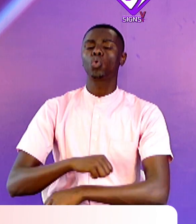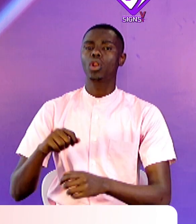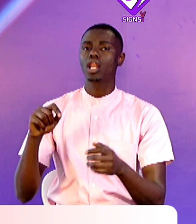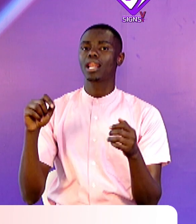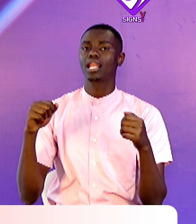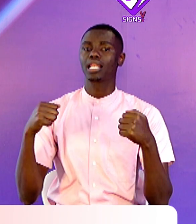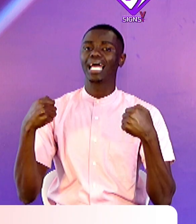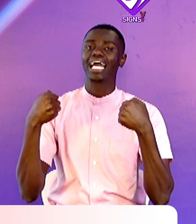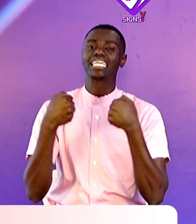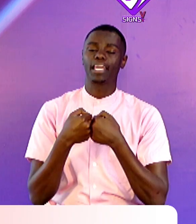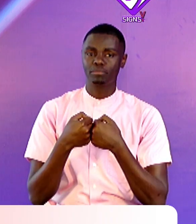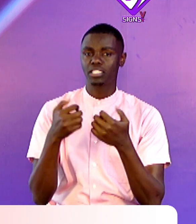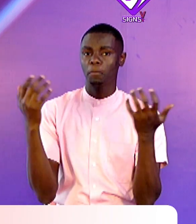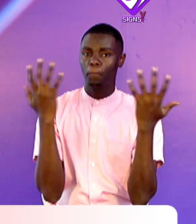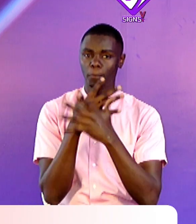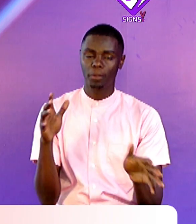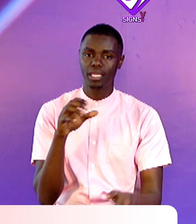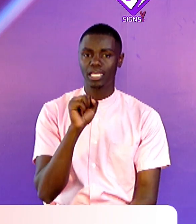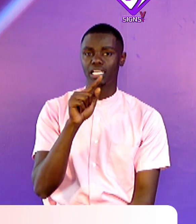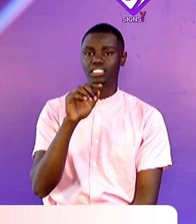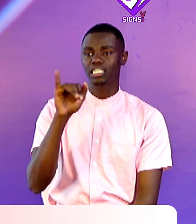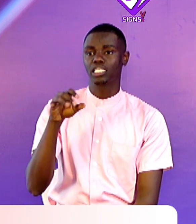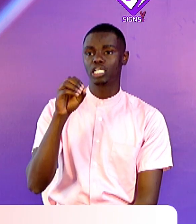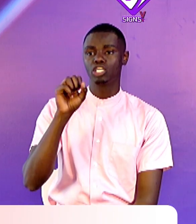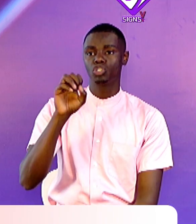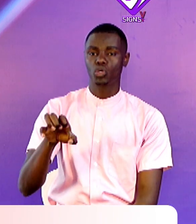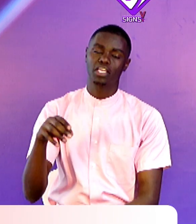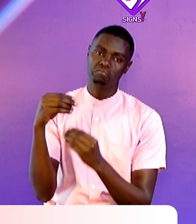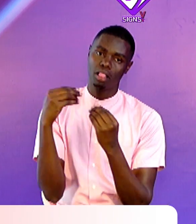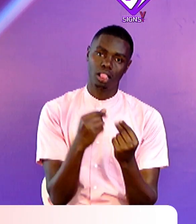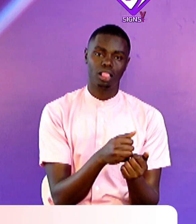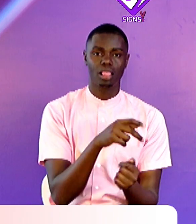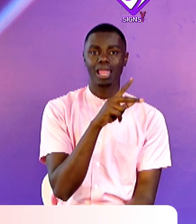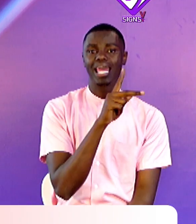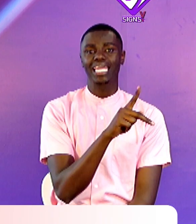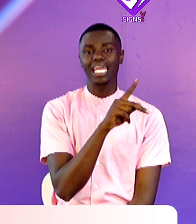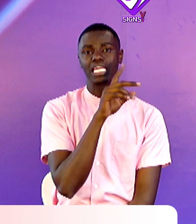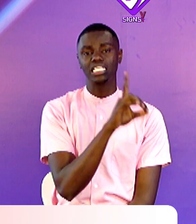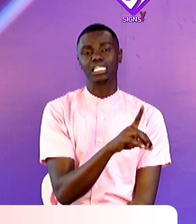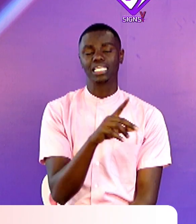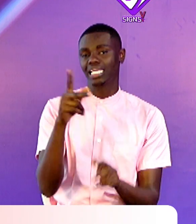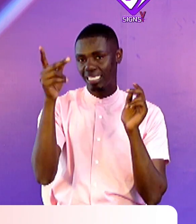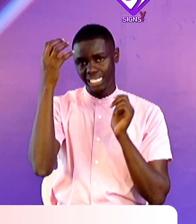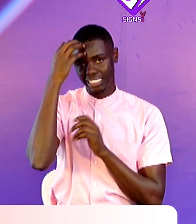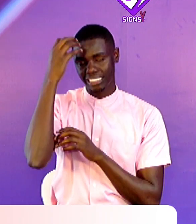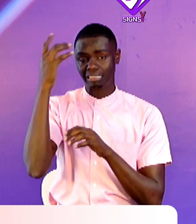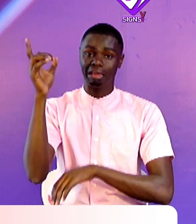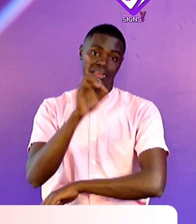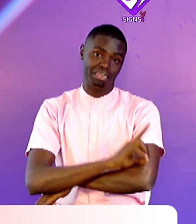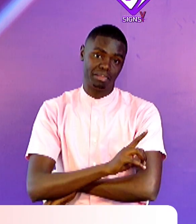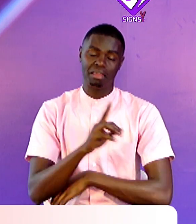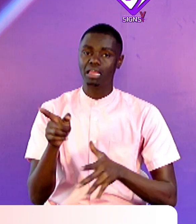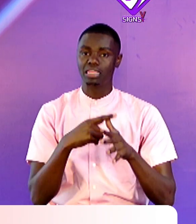Jobo. They beat KD, Kitale Day, during the regionals, you remember? And then they sailed into